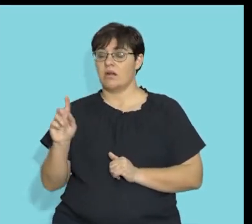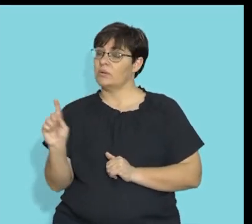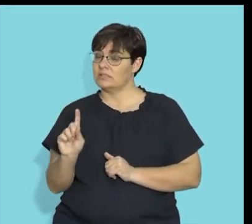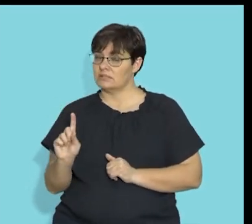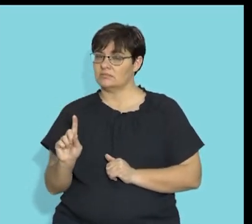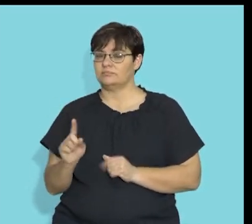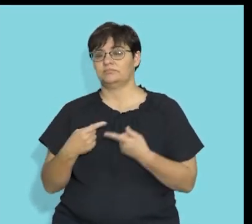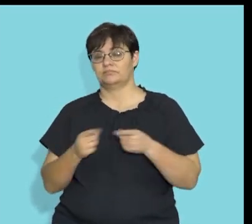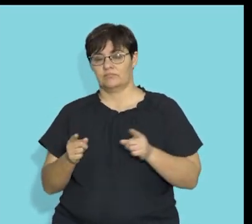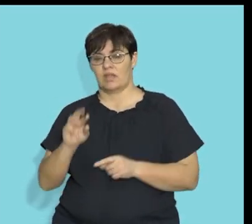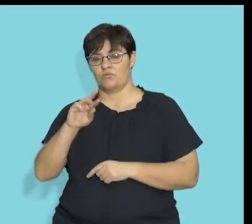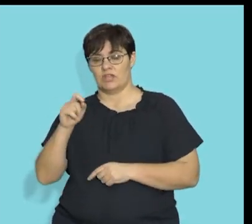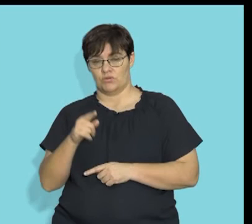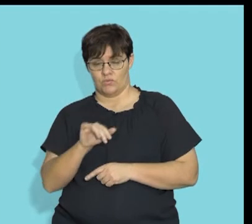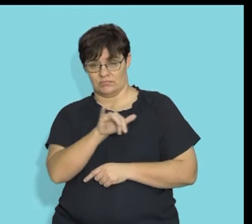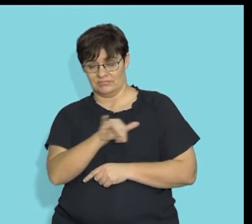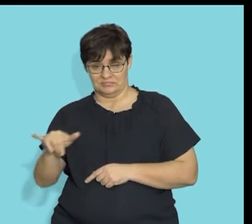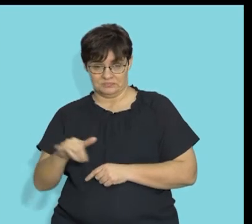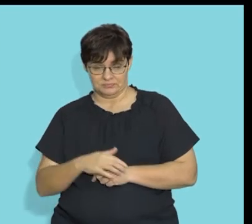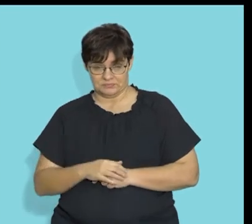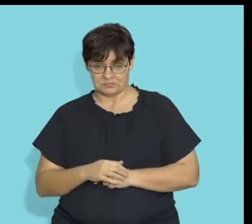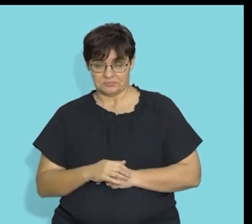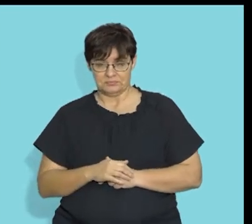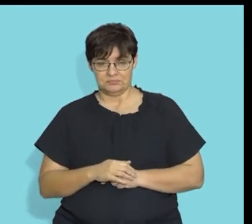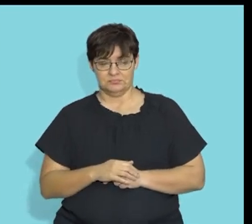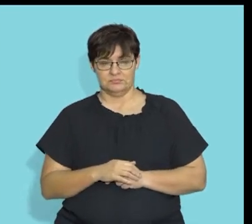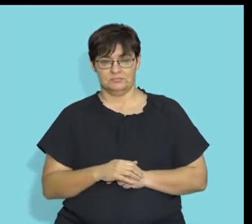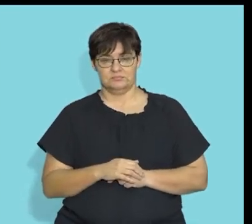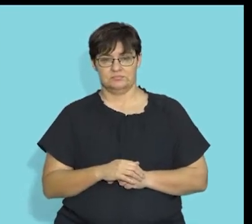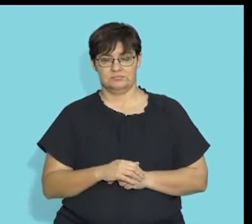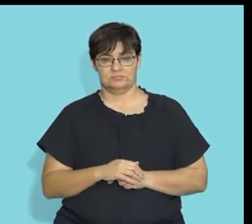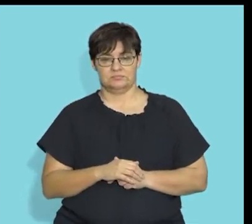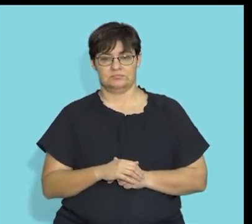R is our common ratio.